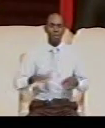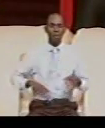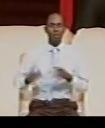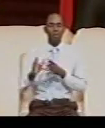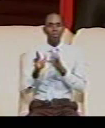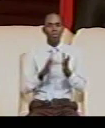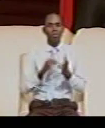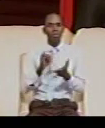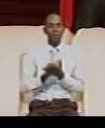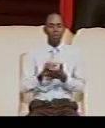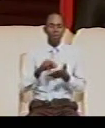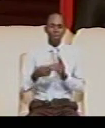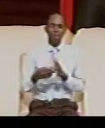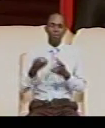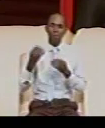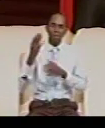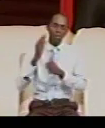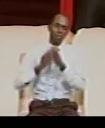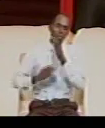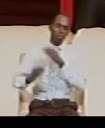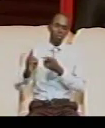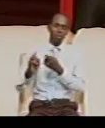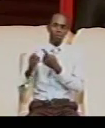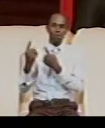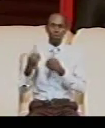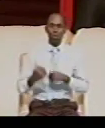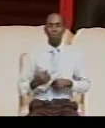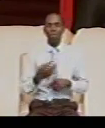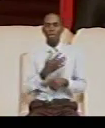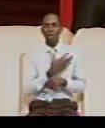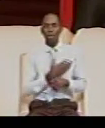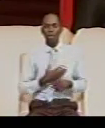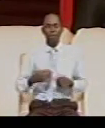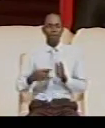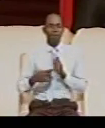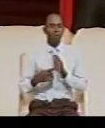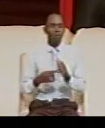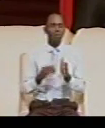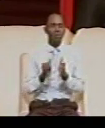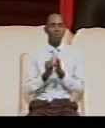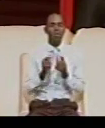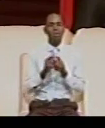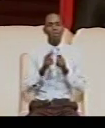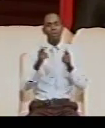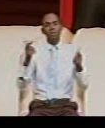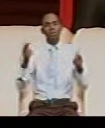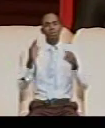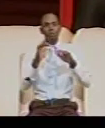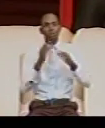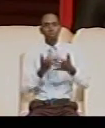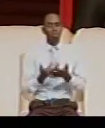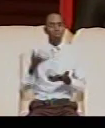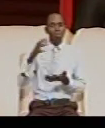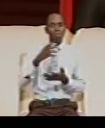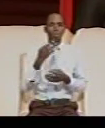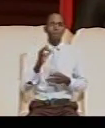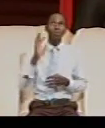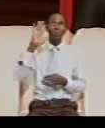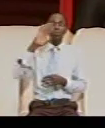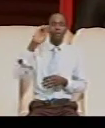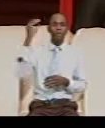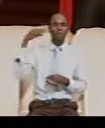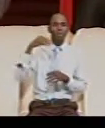come, he might show the exceeding riches of his grace in his